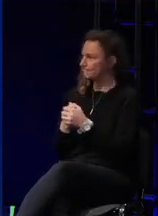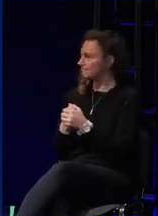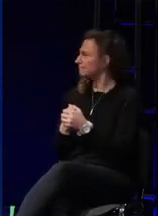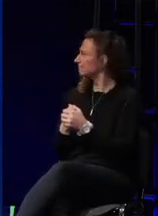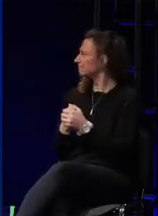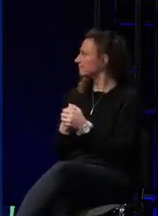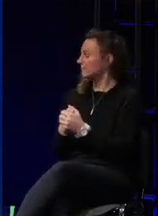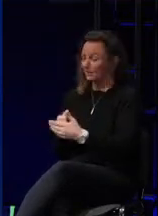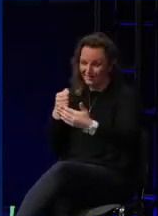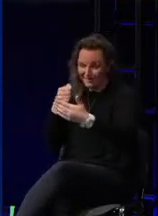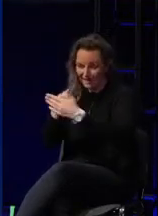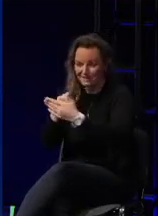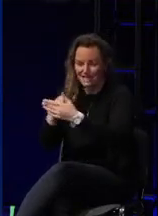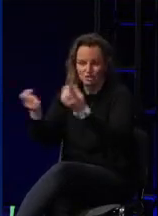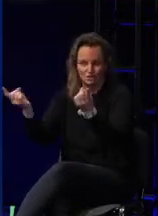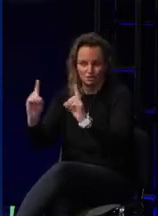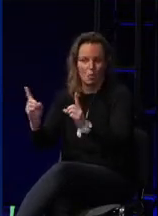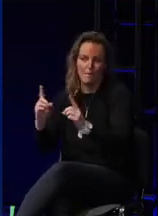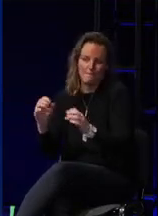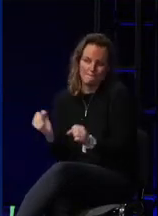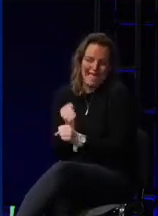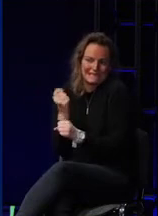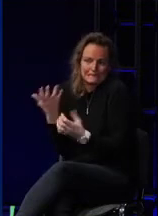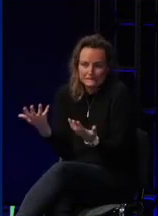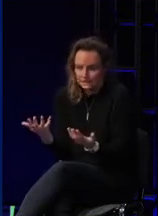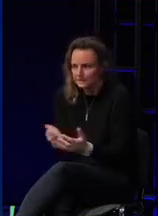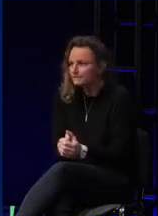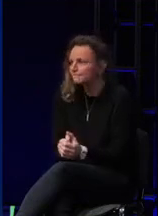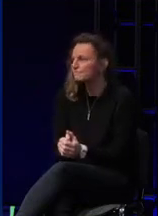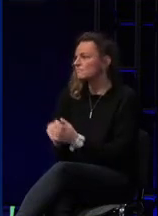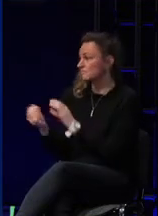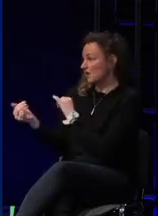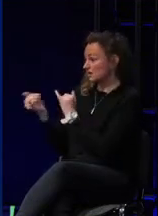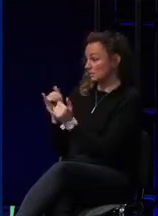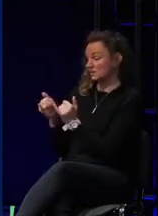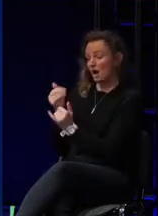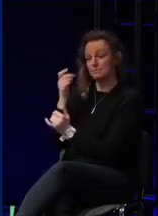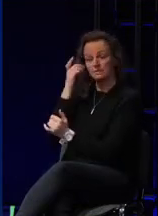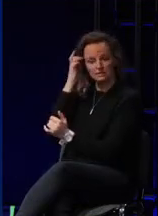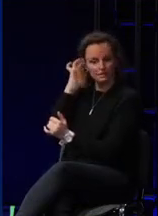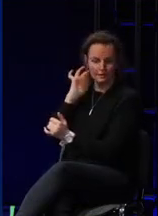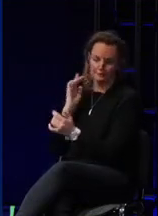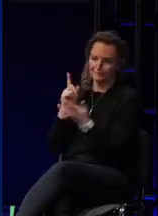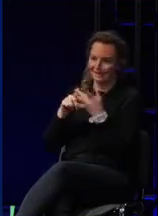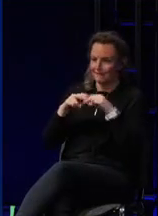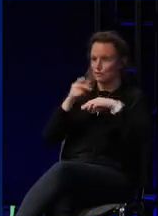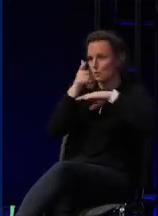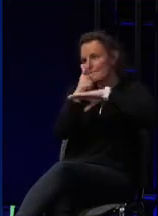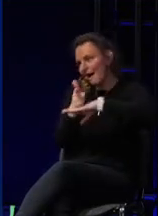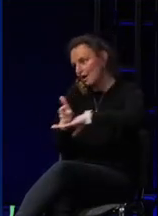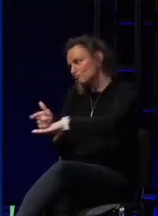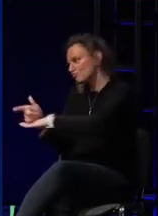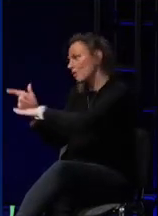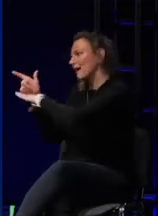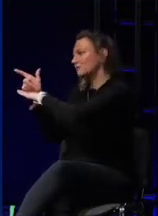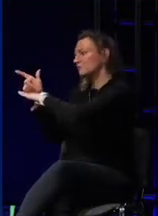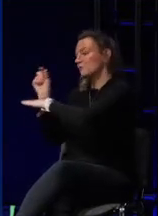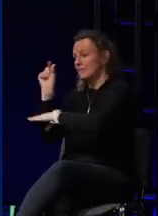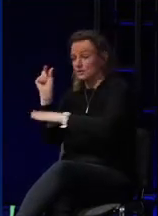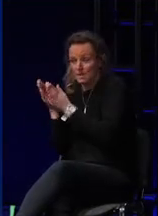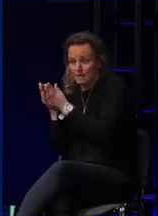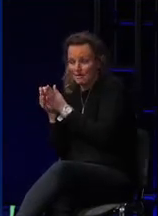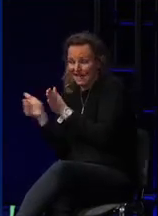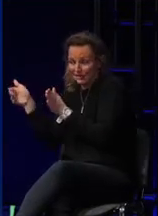Absolutely. what make it. I think sometimes it can literally be the case of like, if you pan right, maybe a couple of